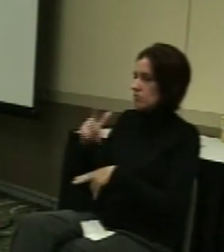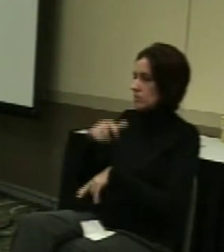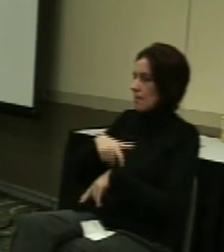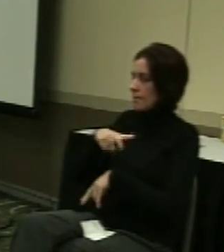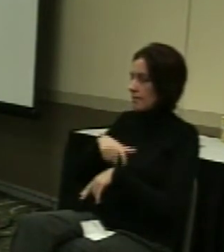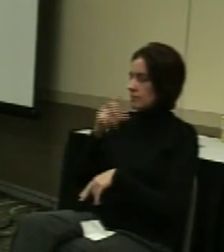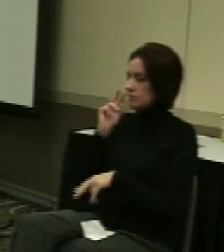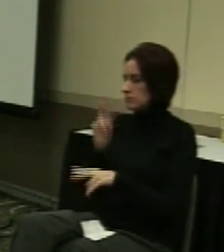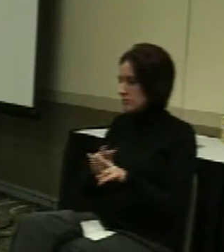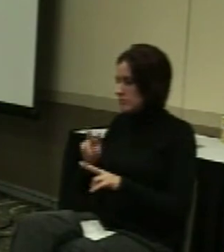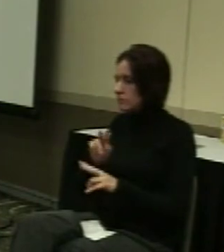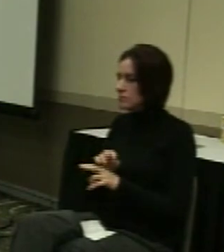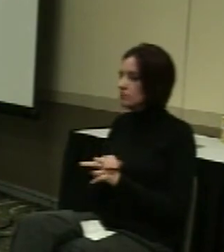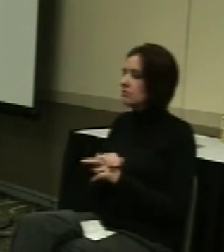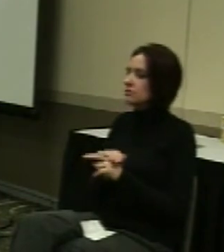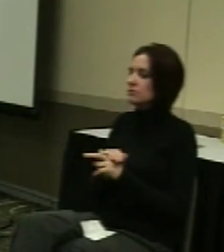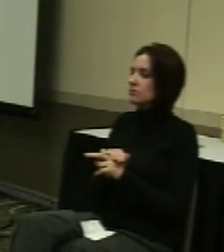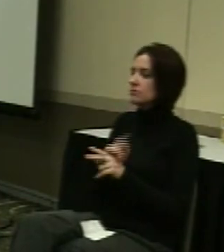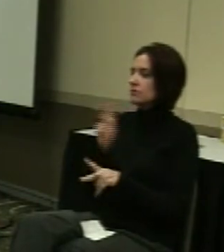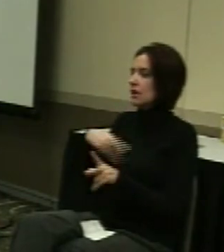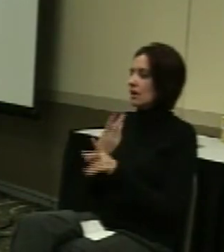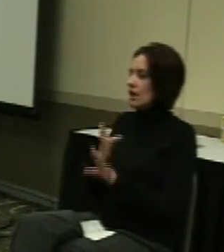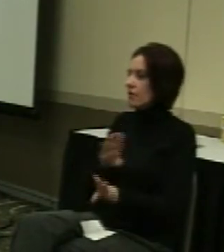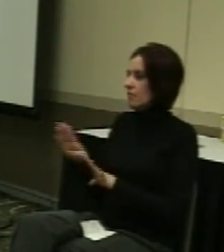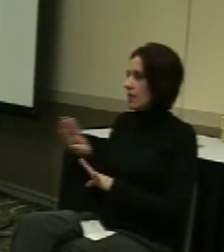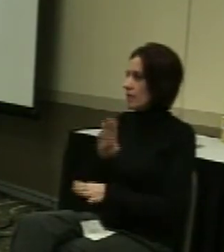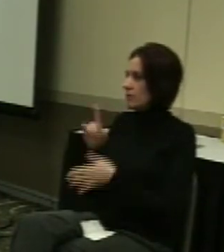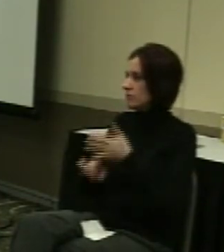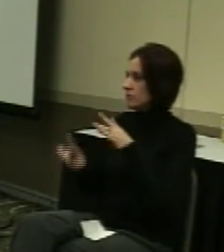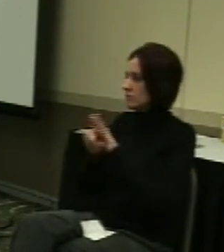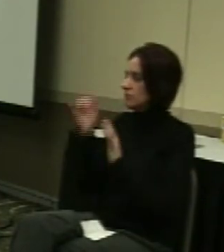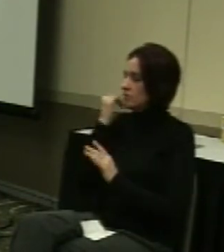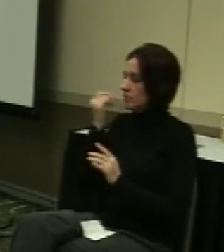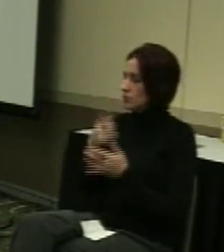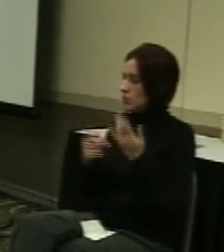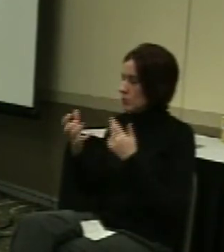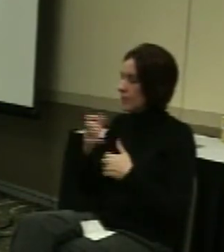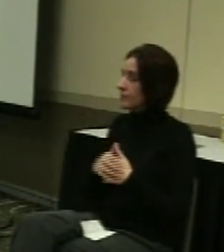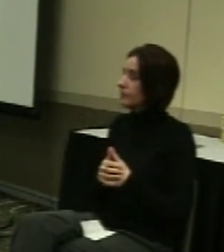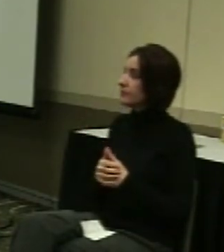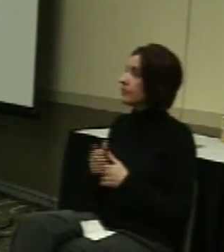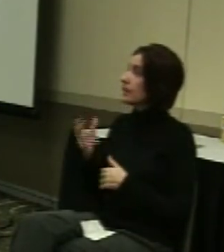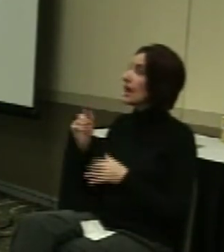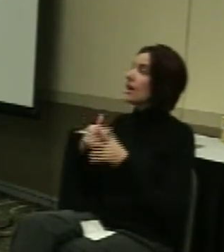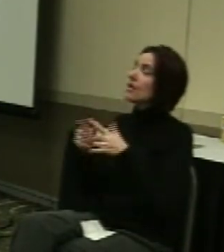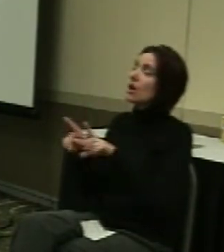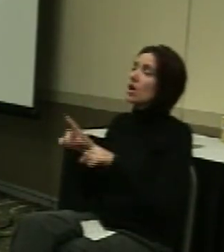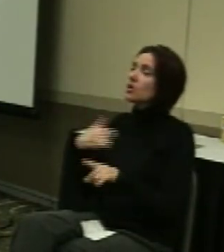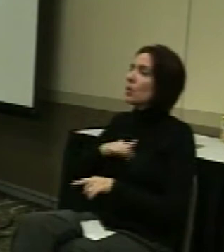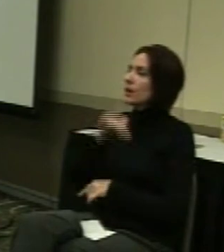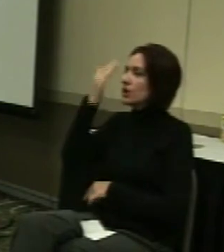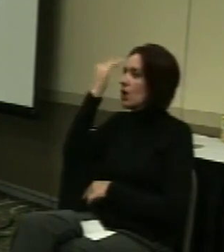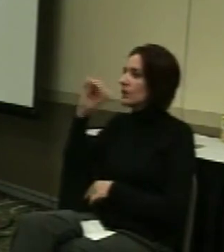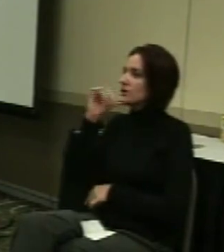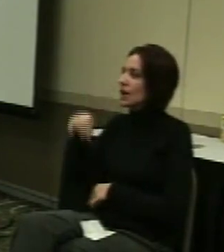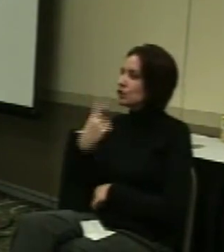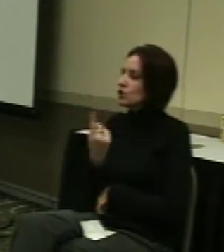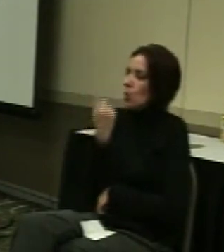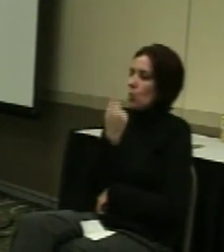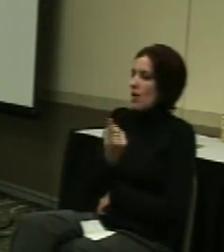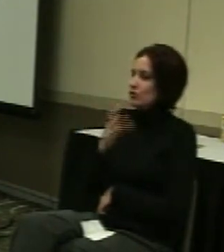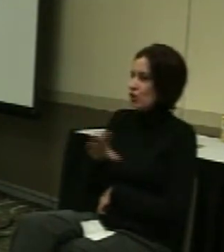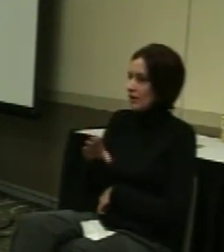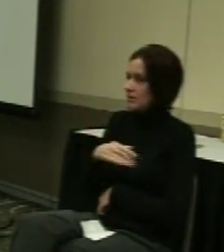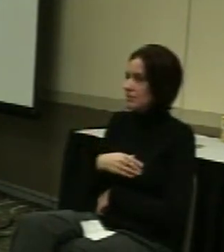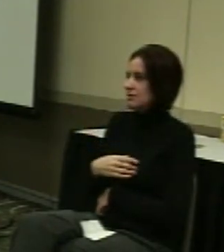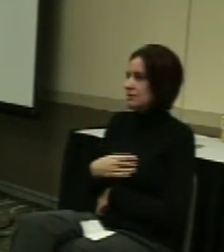see the kinds of behaviors that it is that you want. And by the way, we know that isn't just one child. There are 5 children,